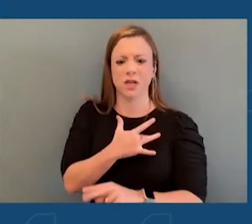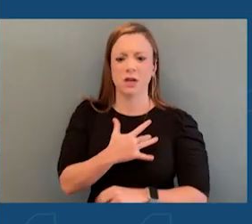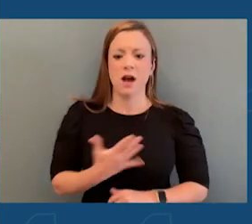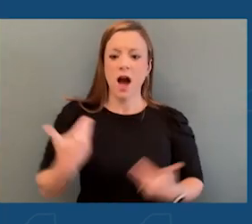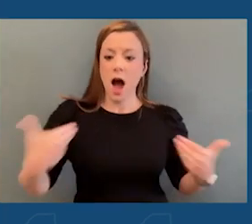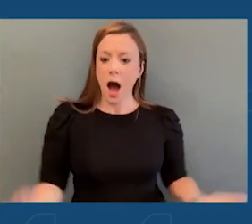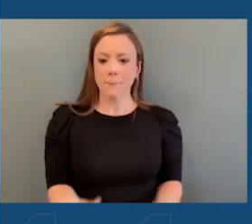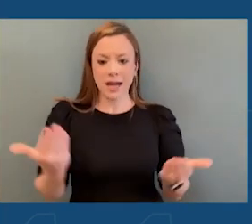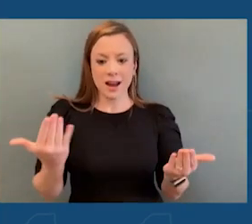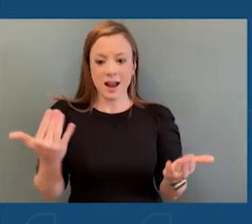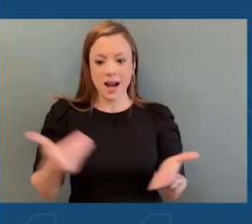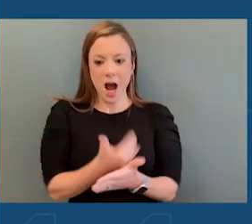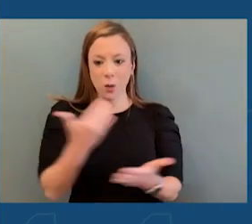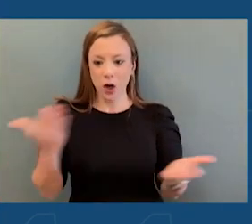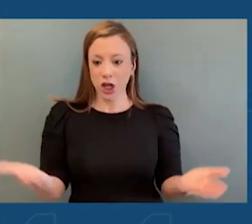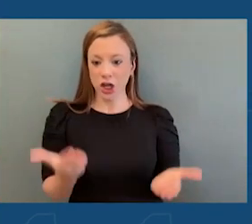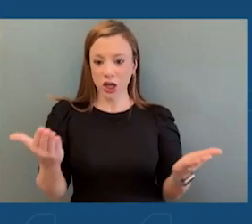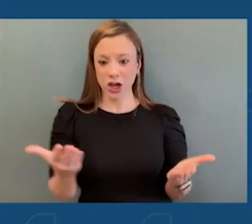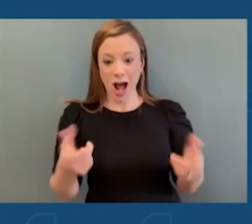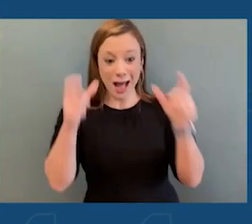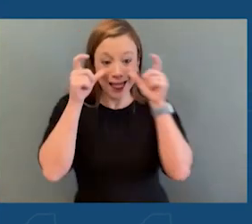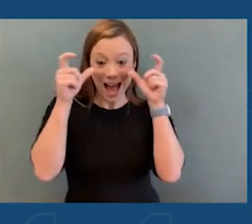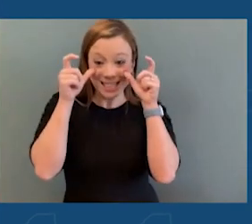that I put glasses to read, and it's great.